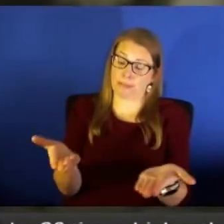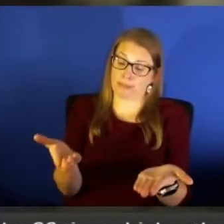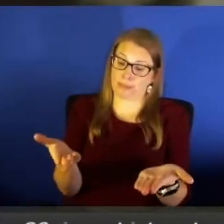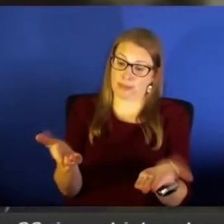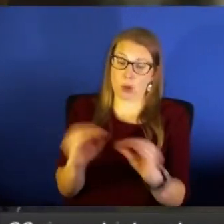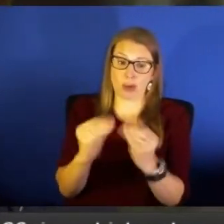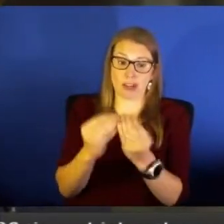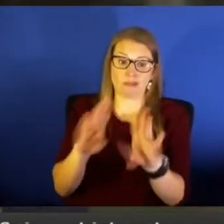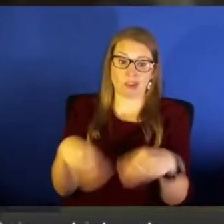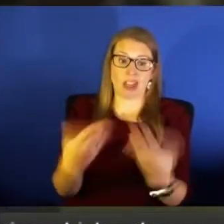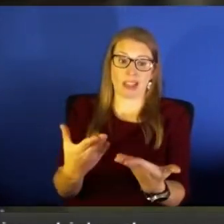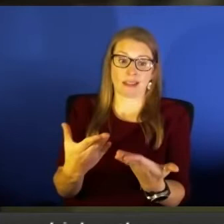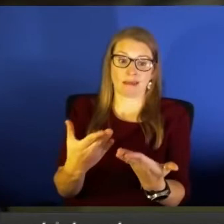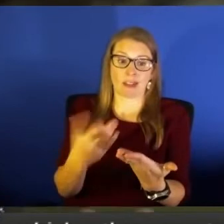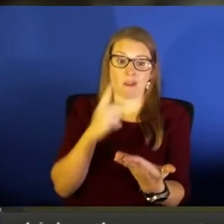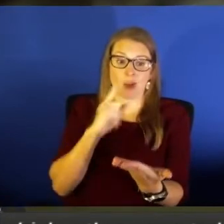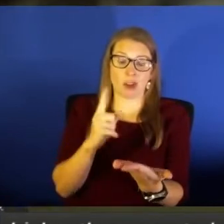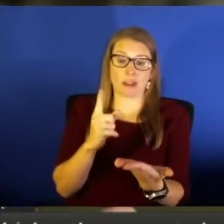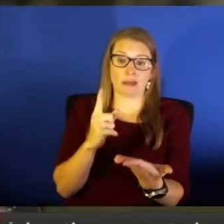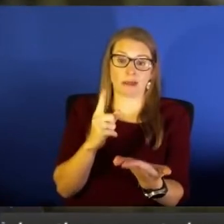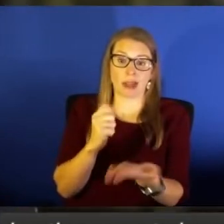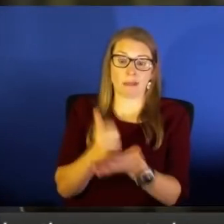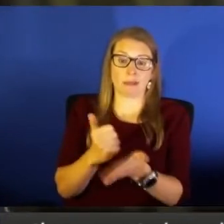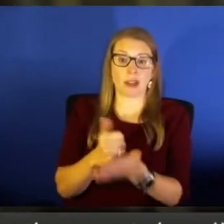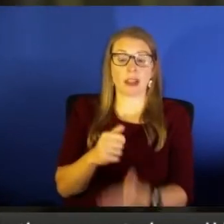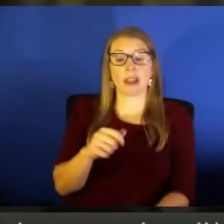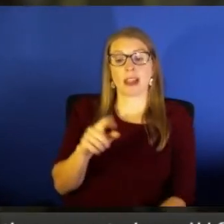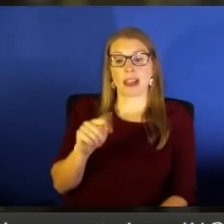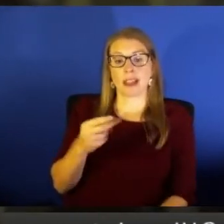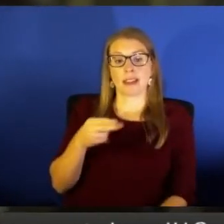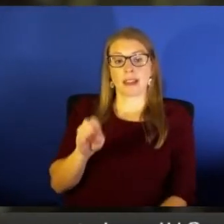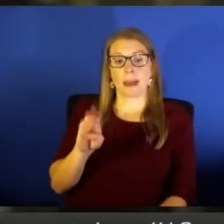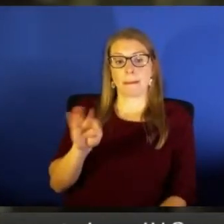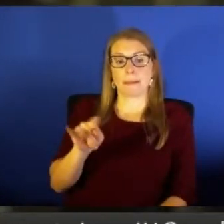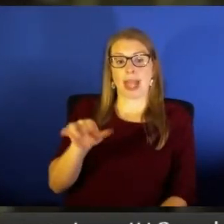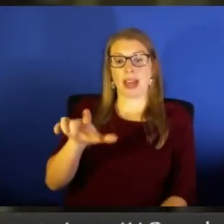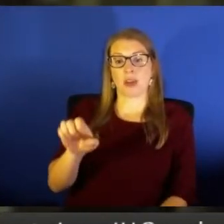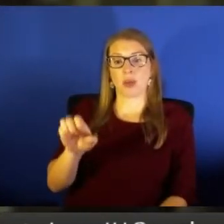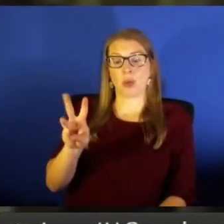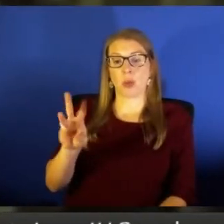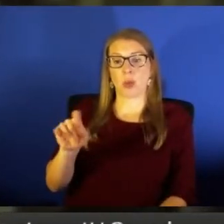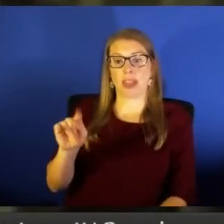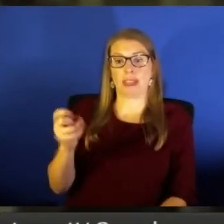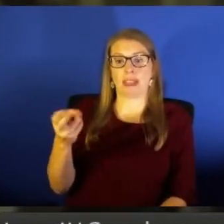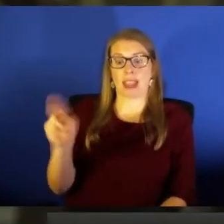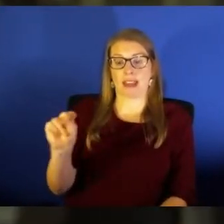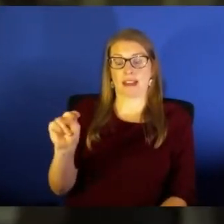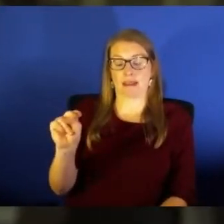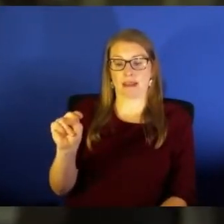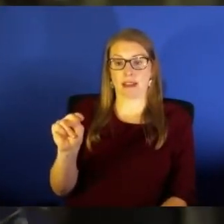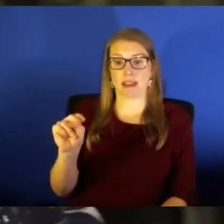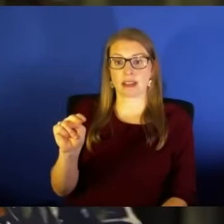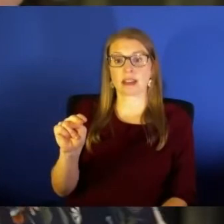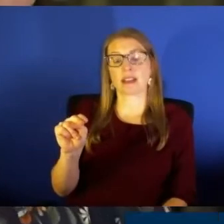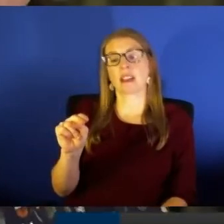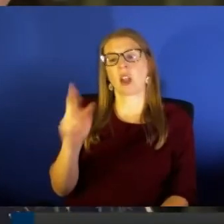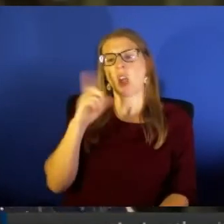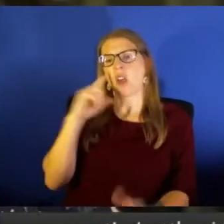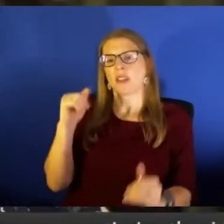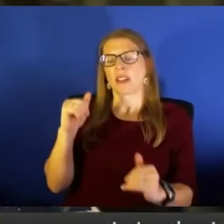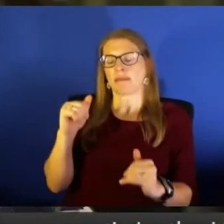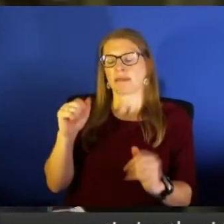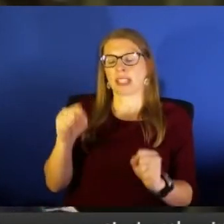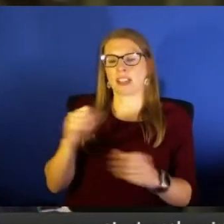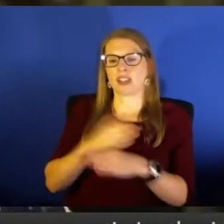So Justin, just final thoughts from you, and I hope we can put some information up about the Battle Within and where folks can find you. But what do you want us to know? Yeah, I think